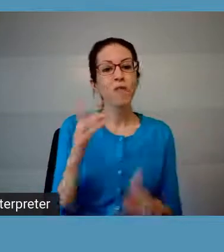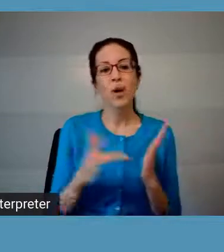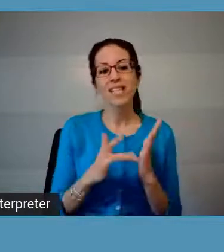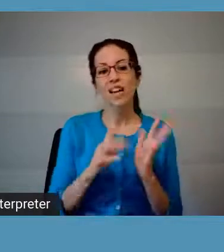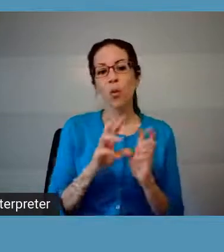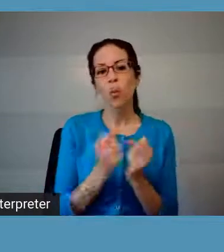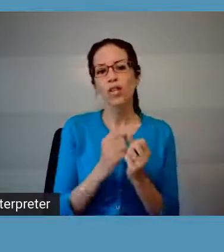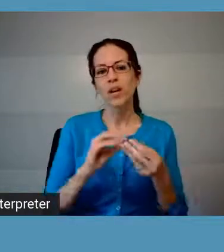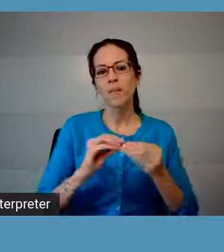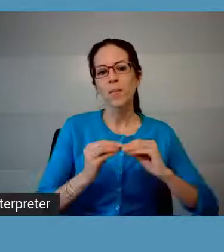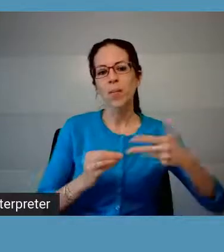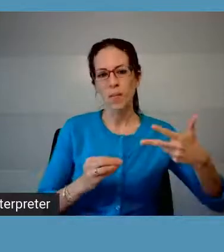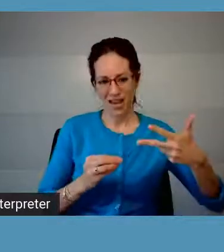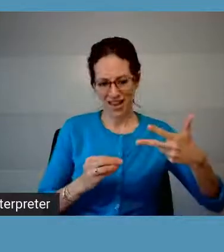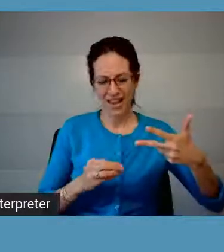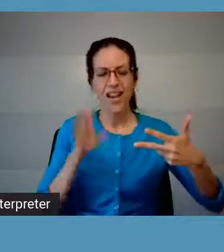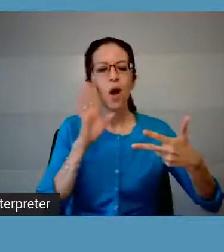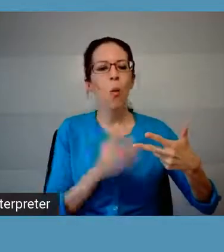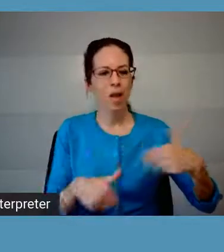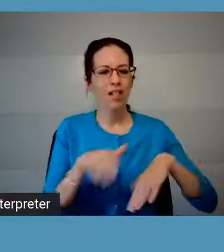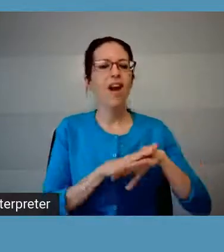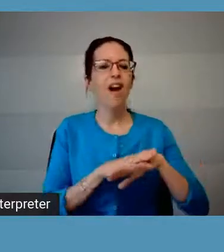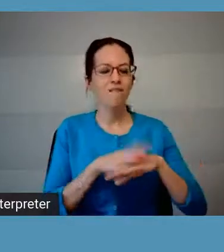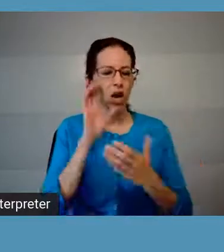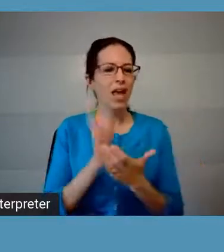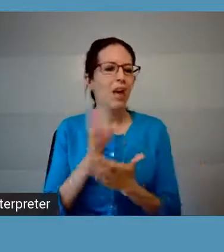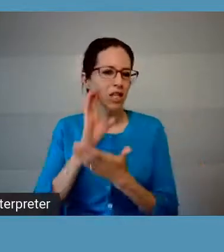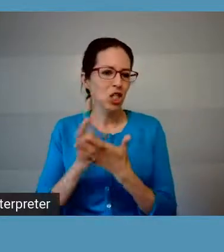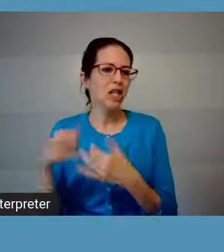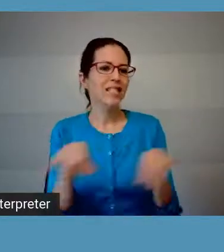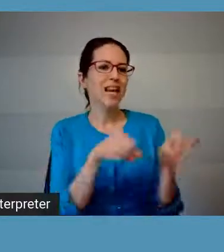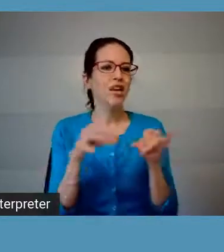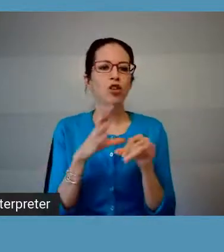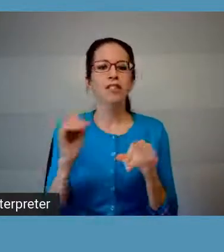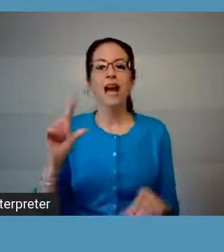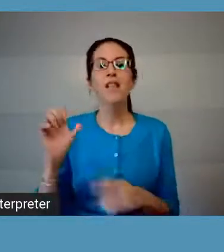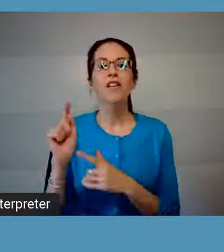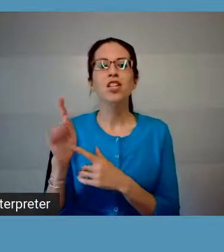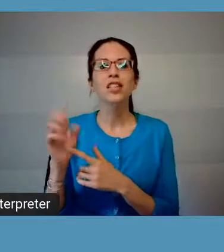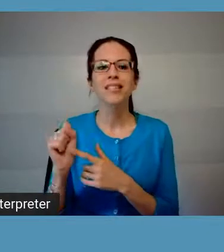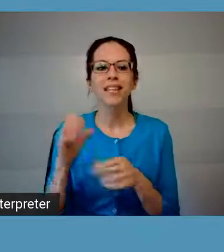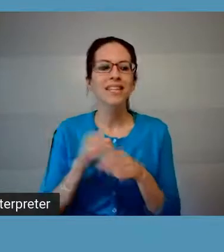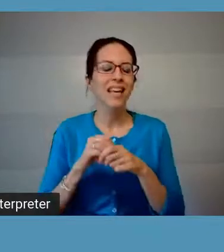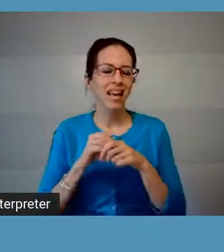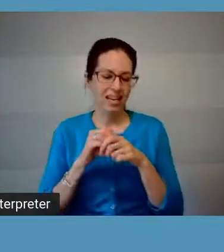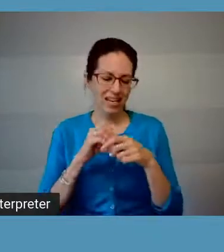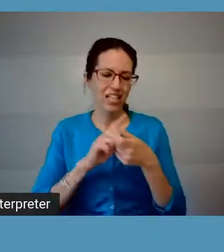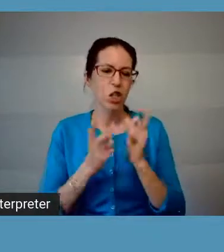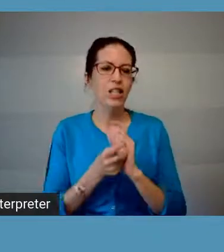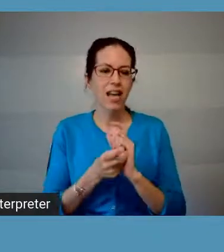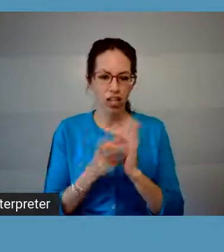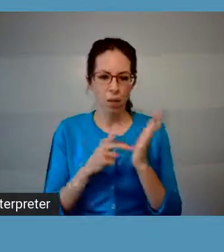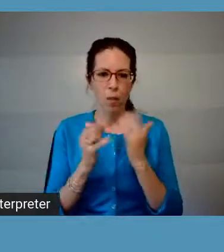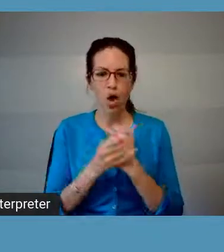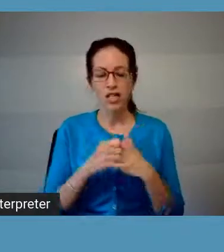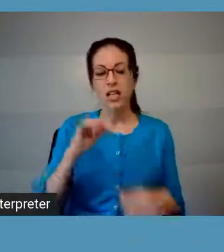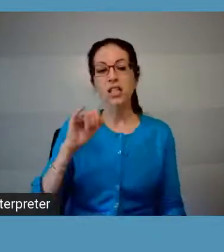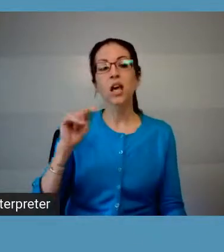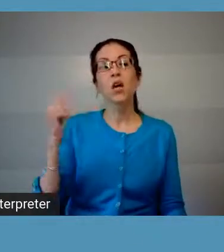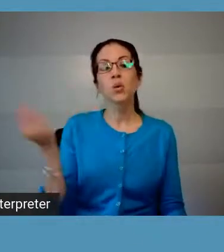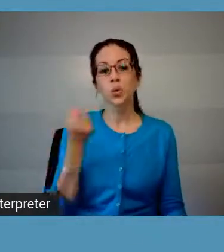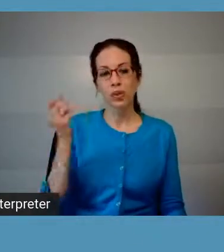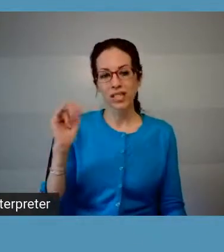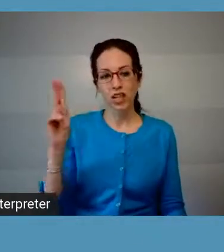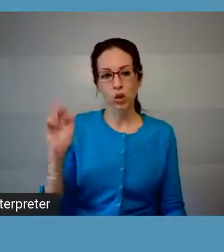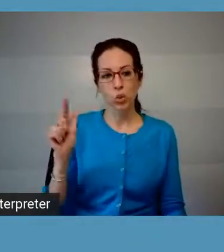number 3, which will cover imaging standards and logistics in digitization projects on Tuesday, June 29th